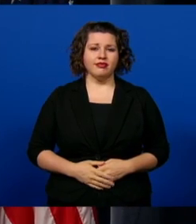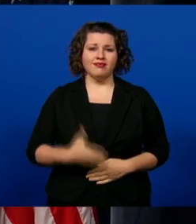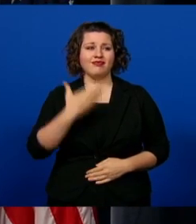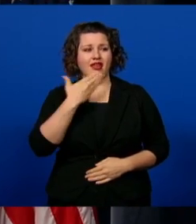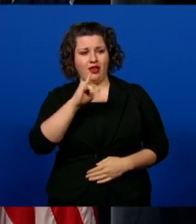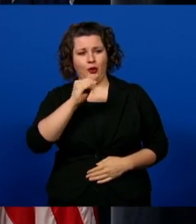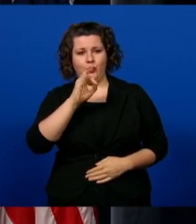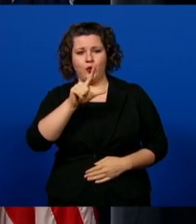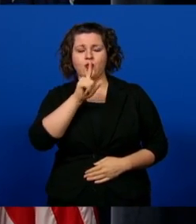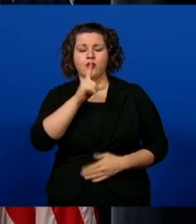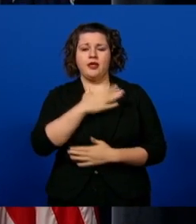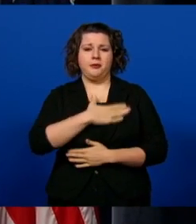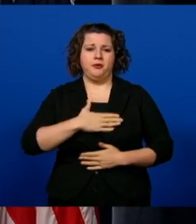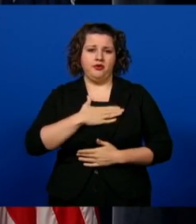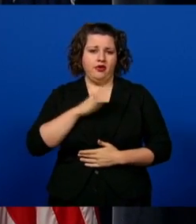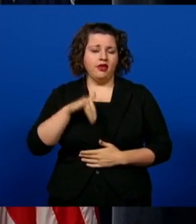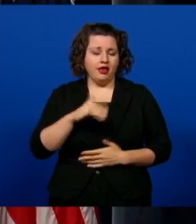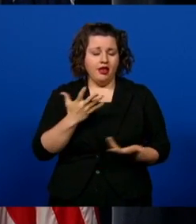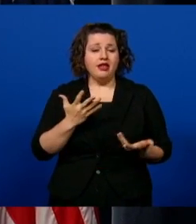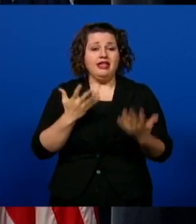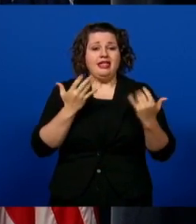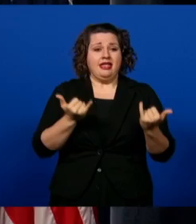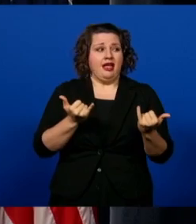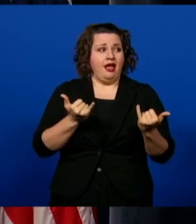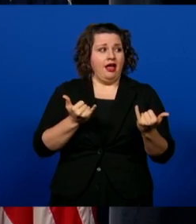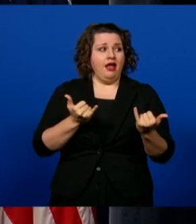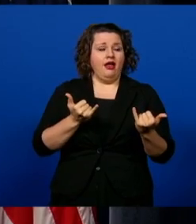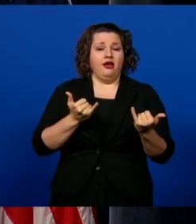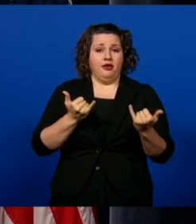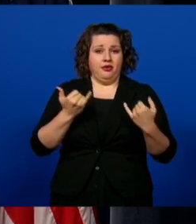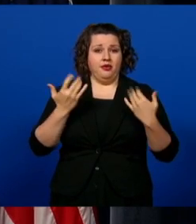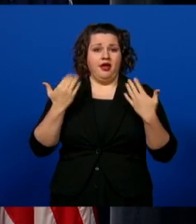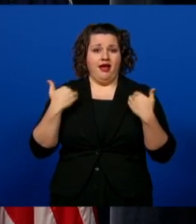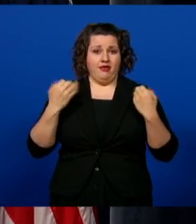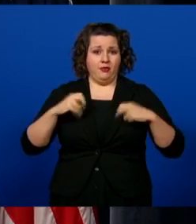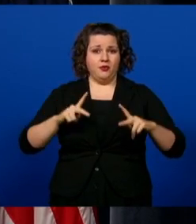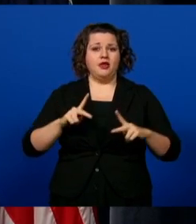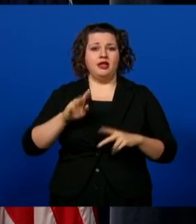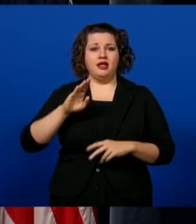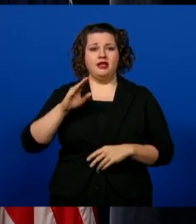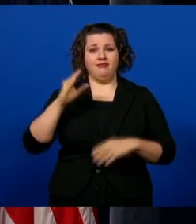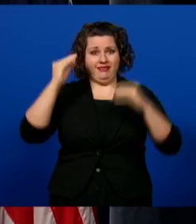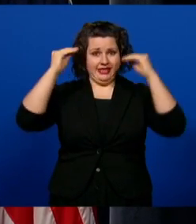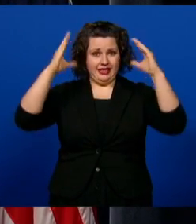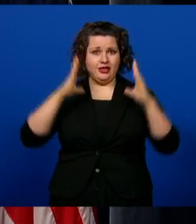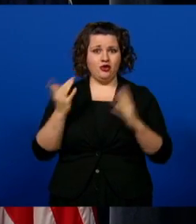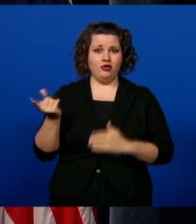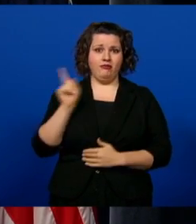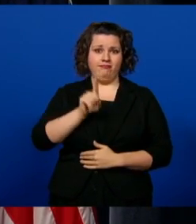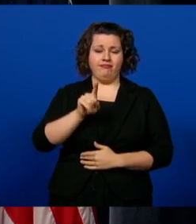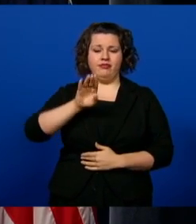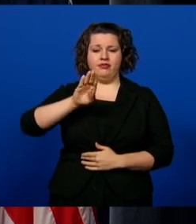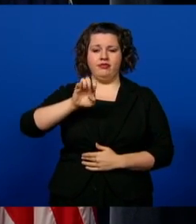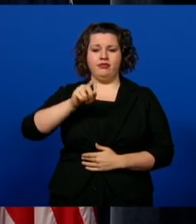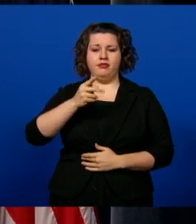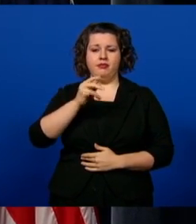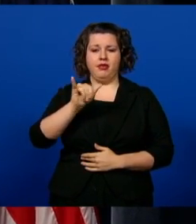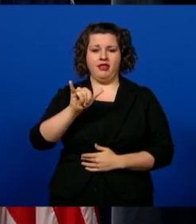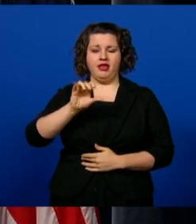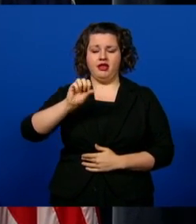Thank you, Joel. I appreciate that very much. And now I think we have the opportunity to hear from an educator, Bethany Short.